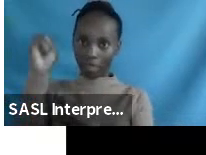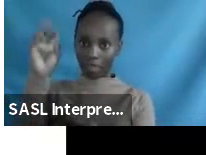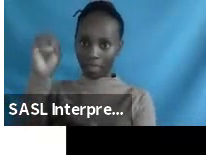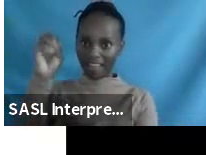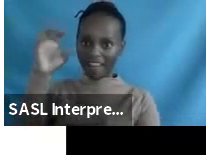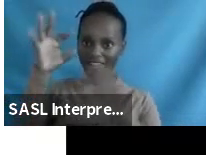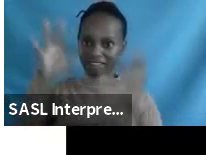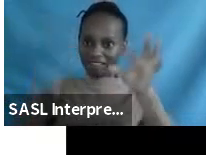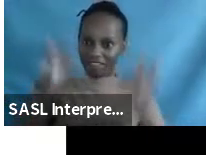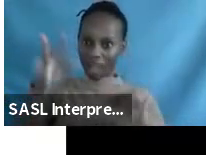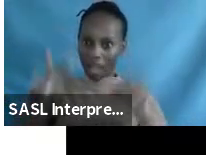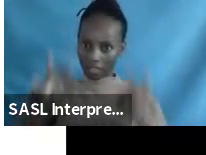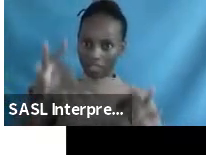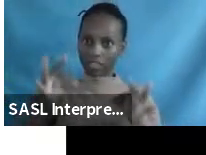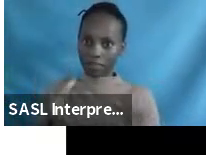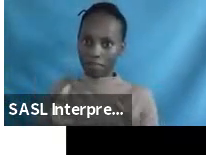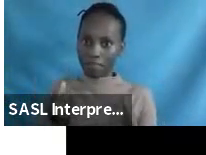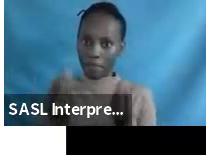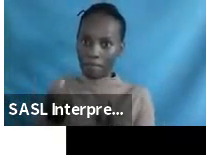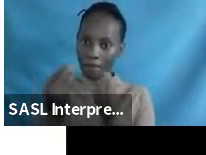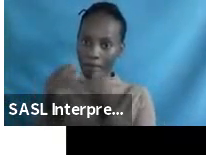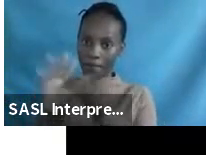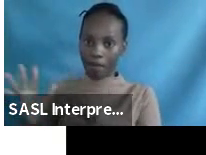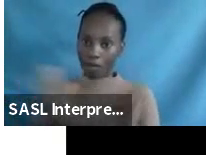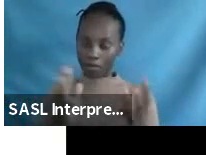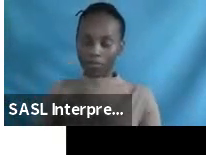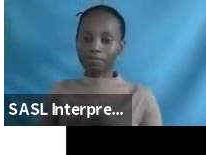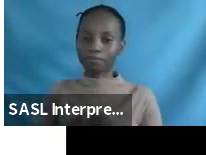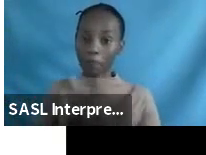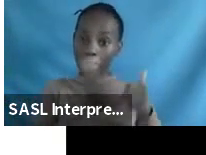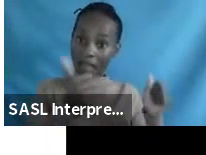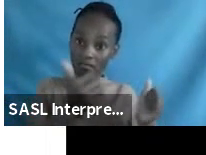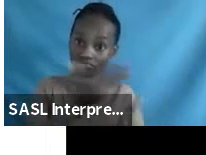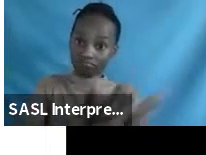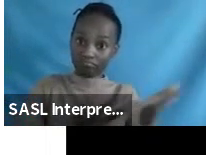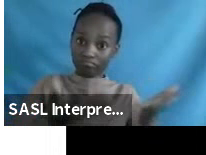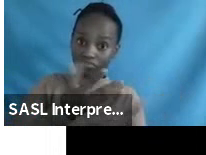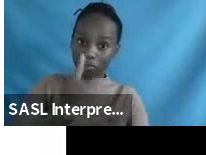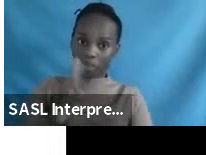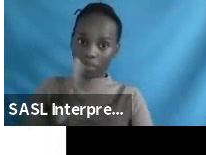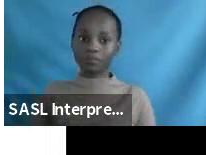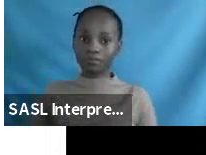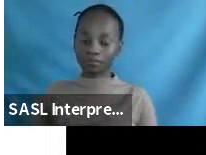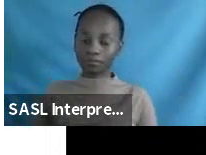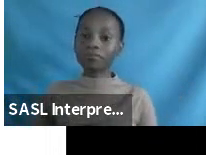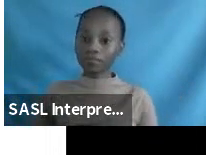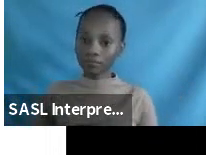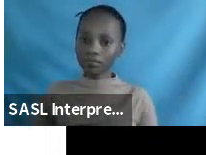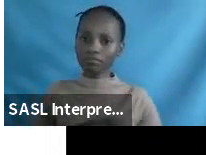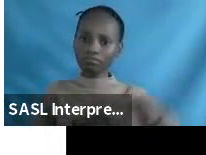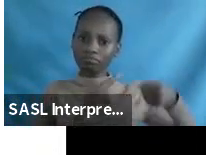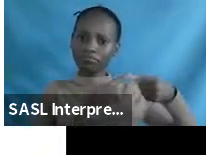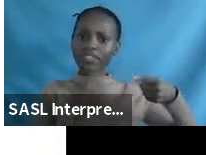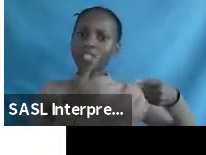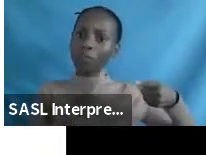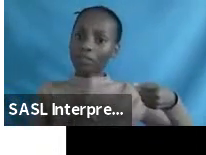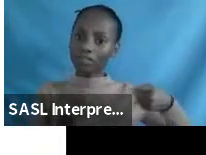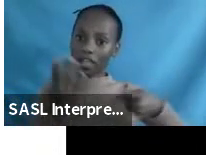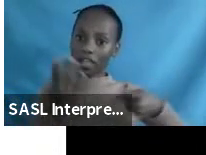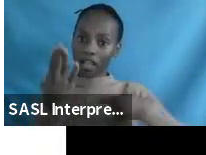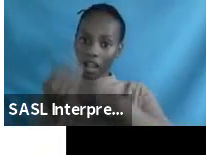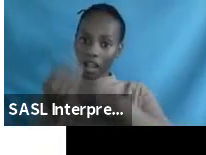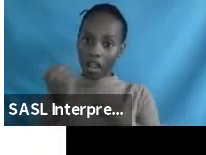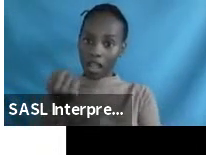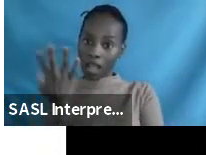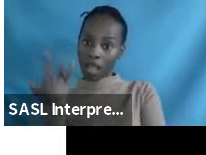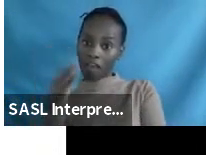in 2015. It has indicated that it is estimated that over the last 50 years, Africa lost in excess